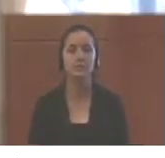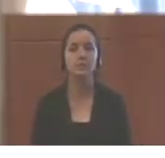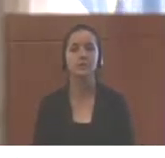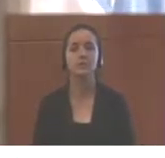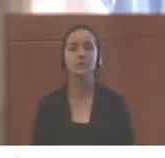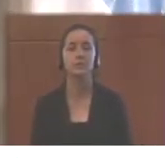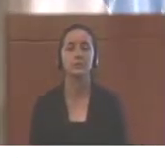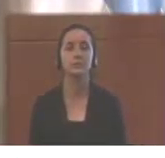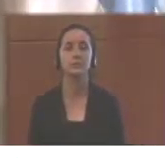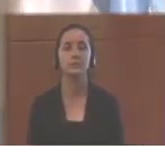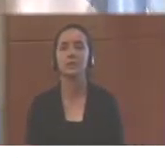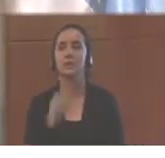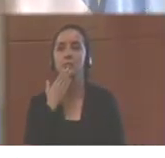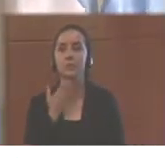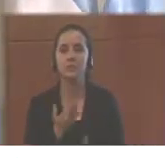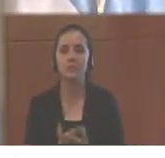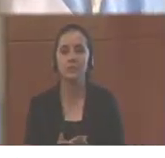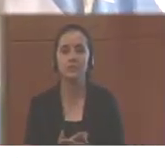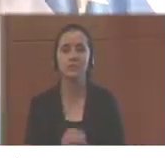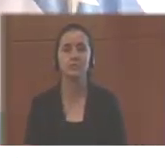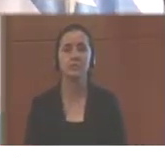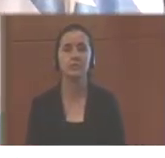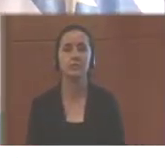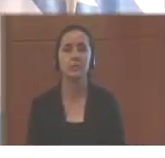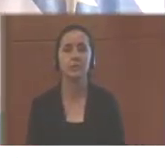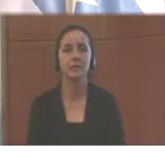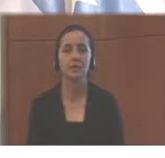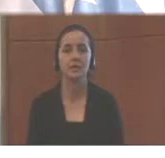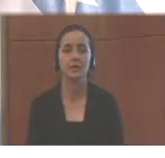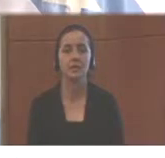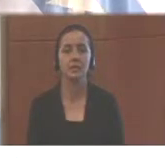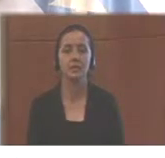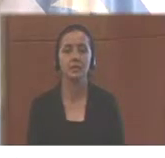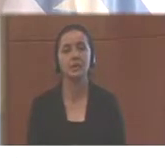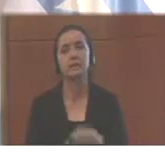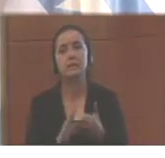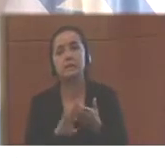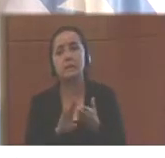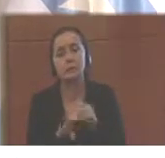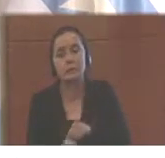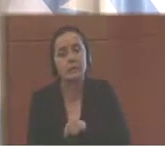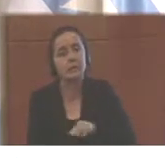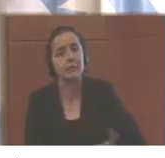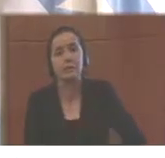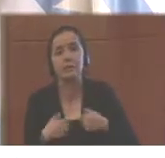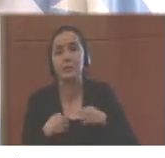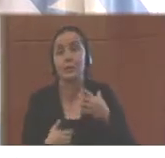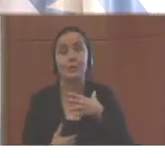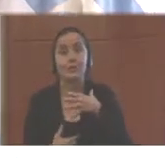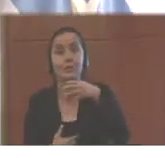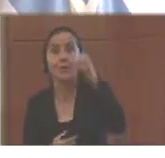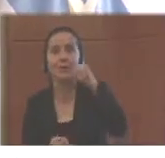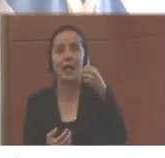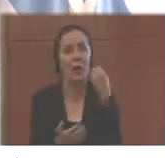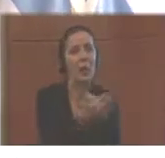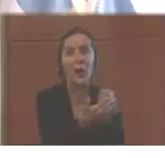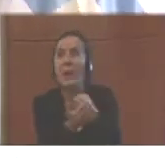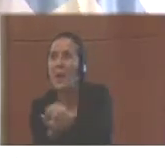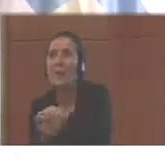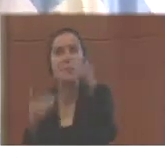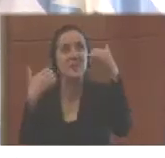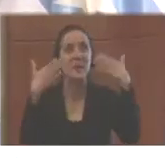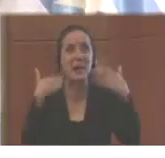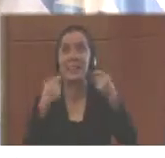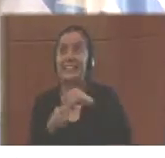Thank you very much. Sorry I'm late. We had to go and buy some stuff in Guayaquil to take home. The government